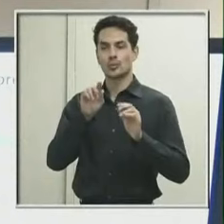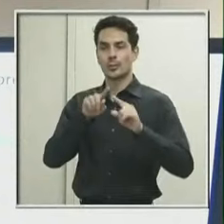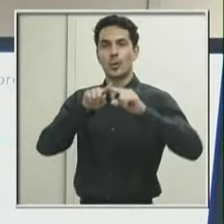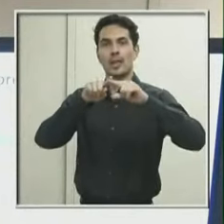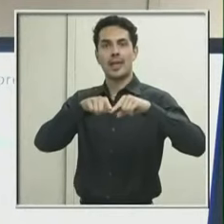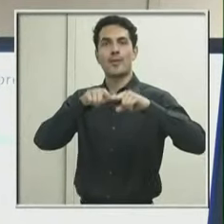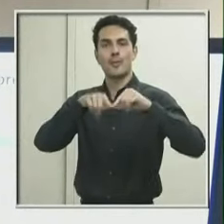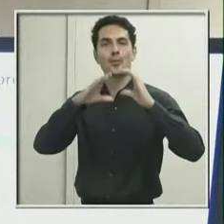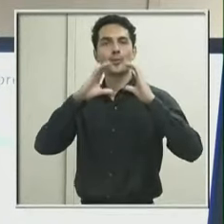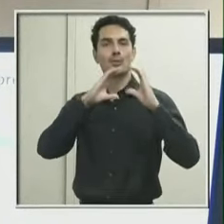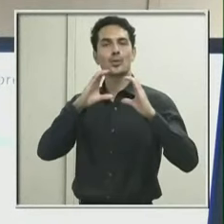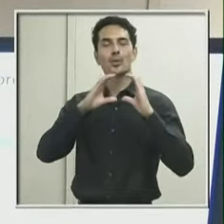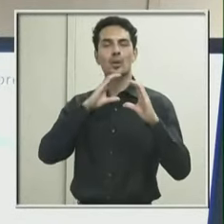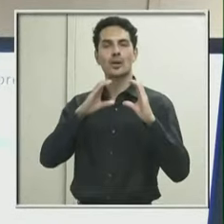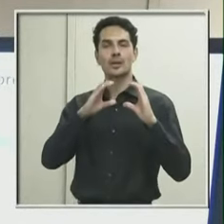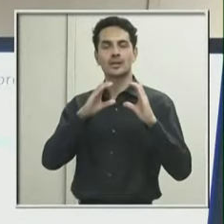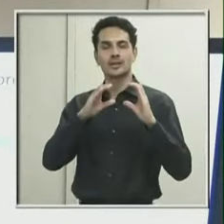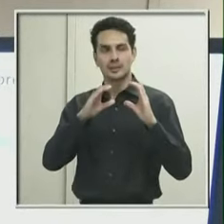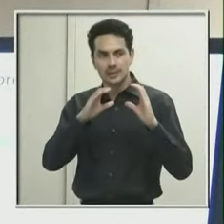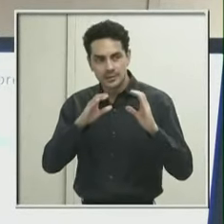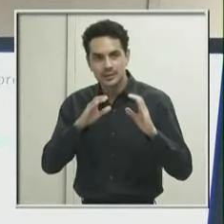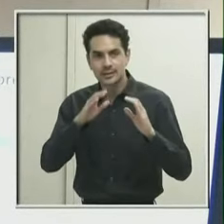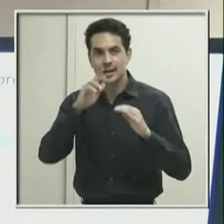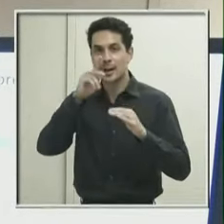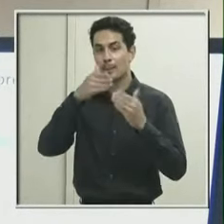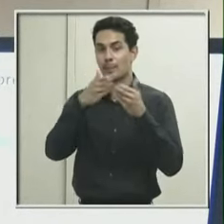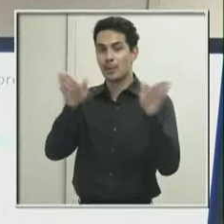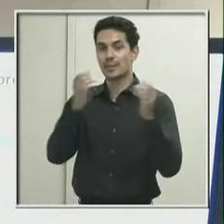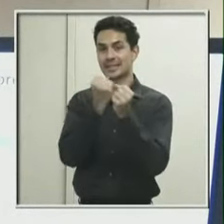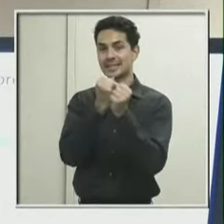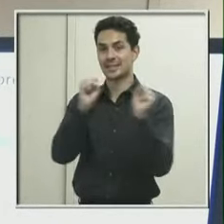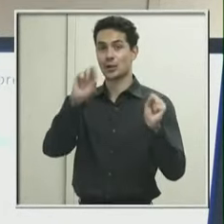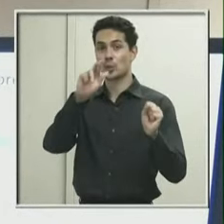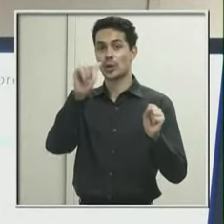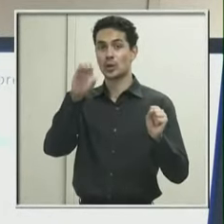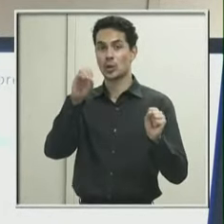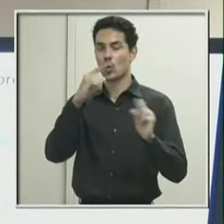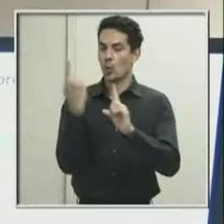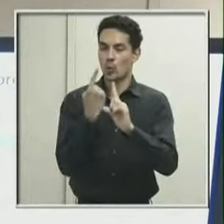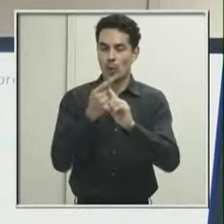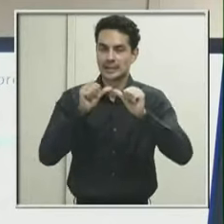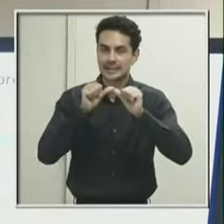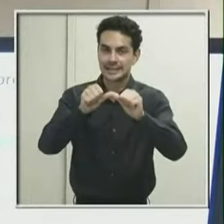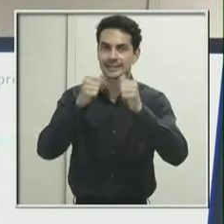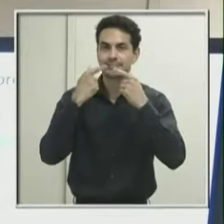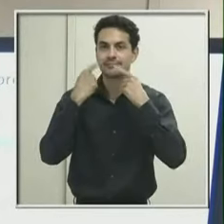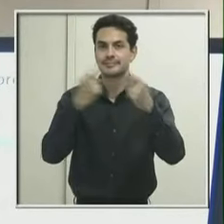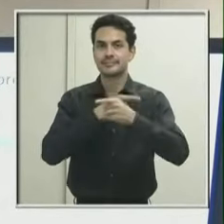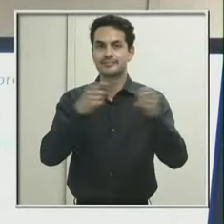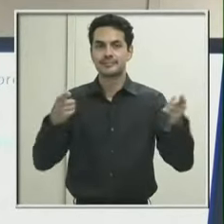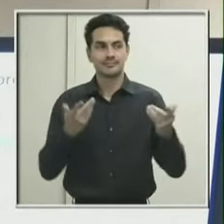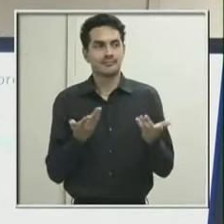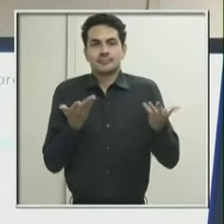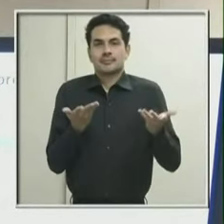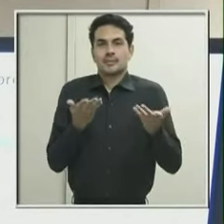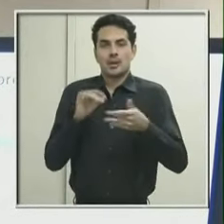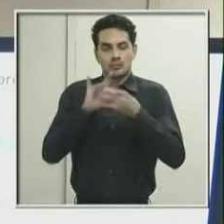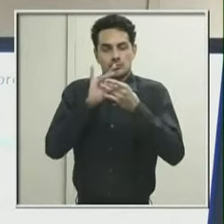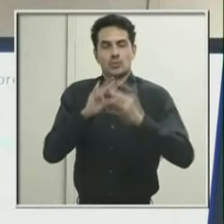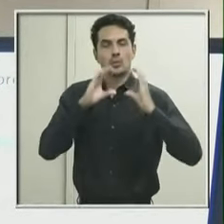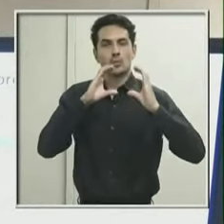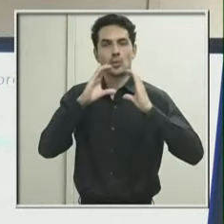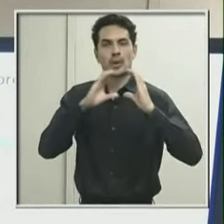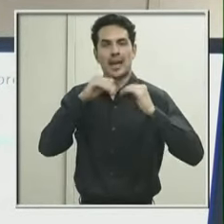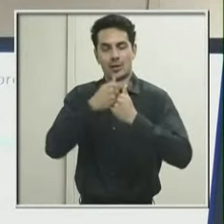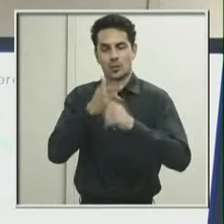communication other than public safety radio. Given the information revealed so far, are there any takeaways regarding communication and how